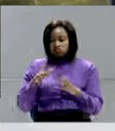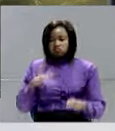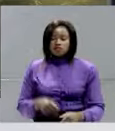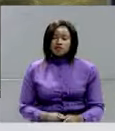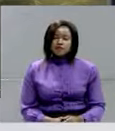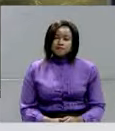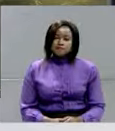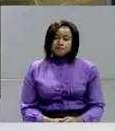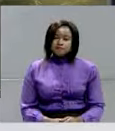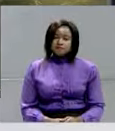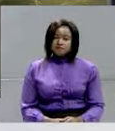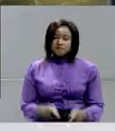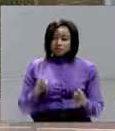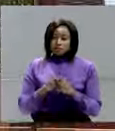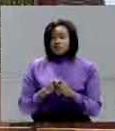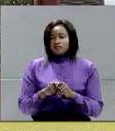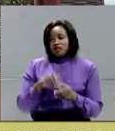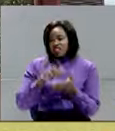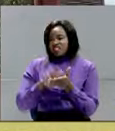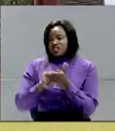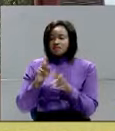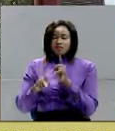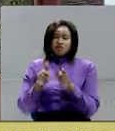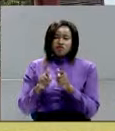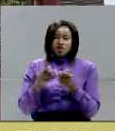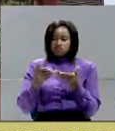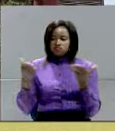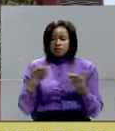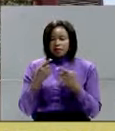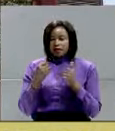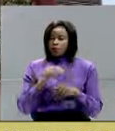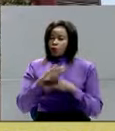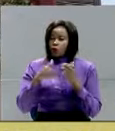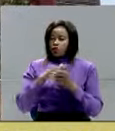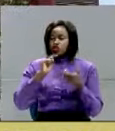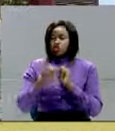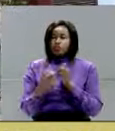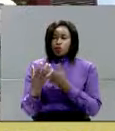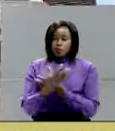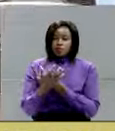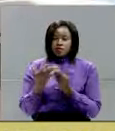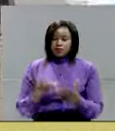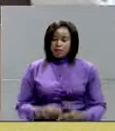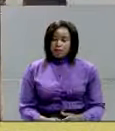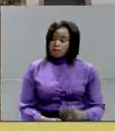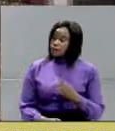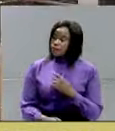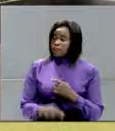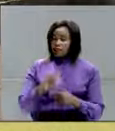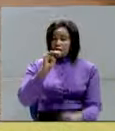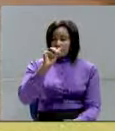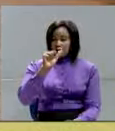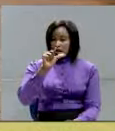manual clearance systems. Malaba one-stop border post located in eastern